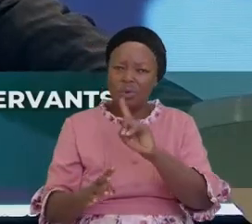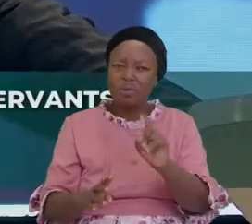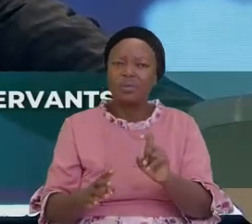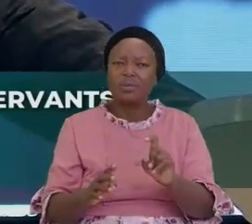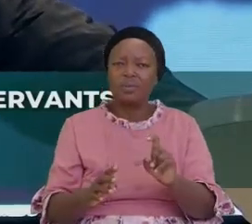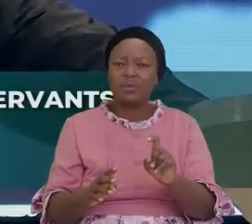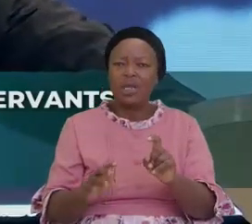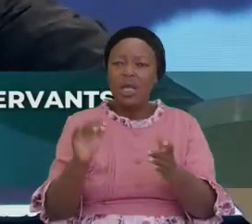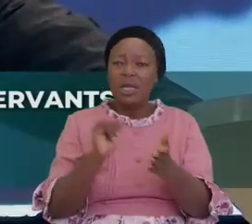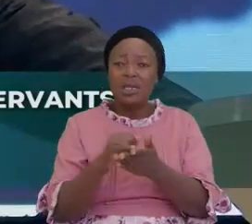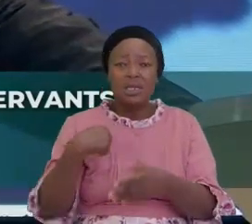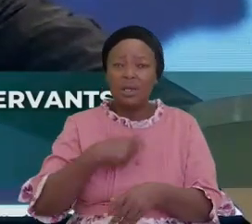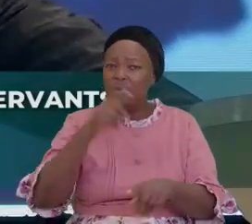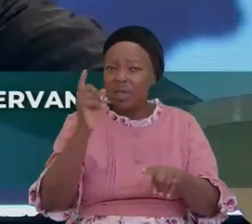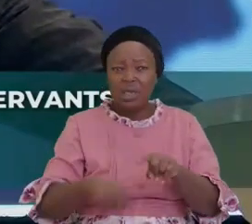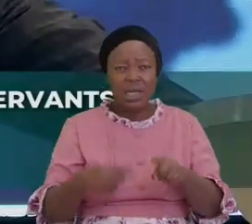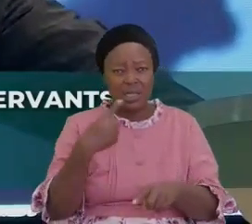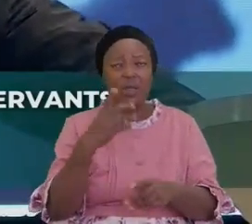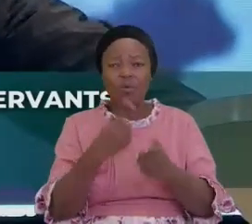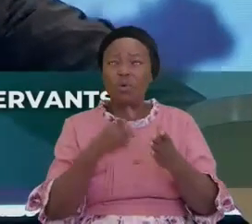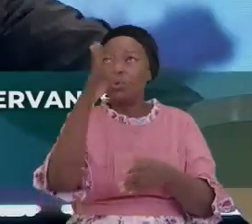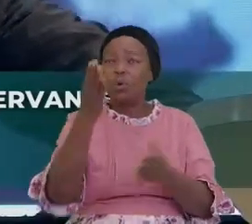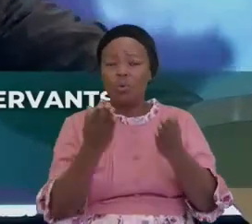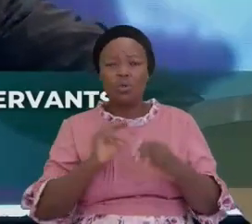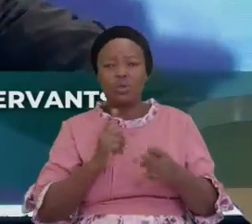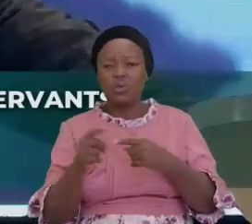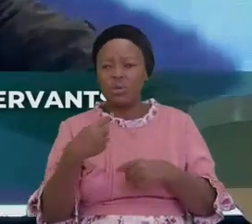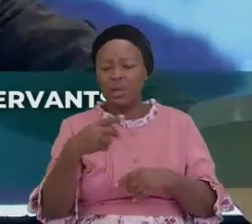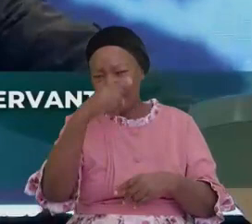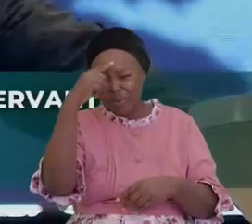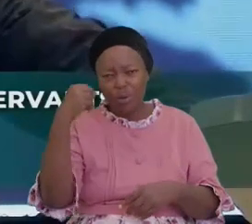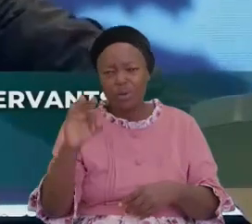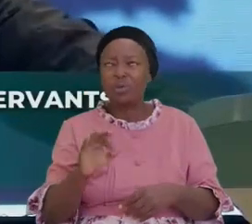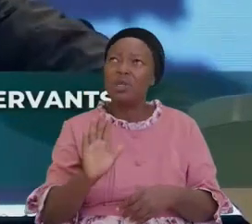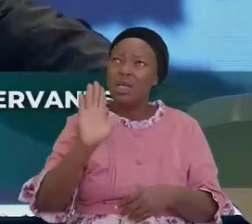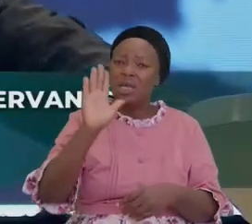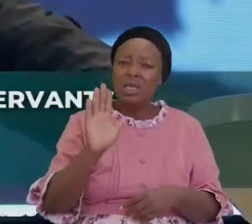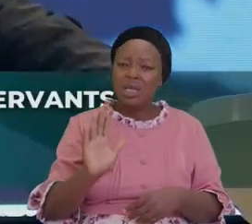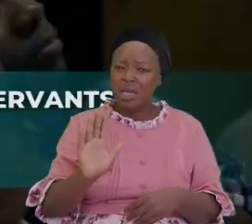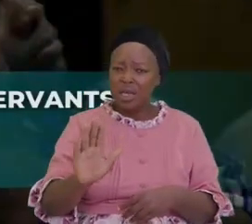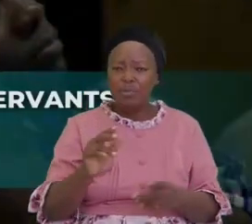that we cannot say what God wants us to say because of him, because of